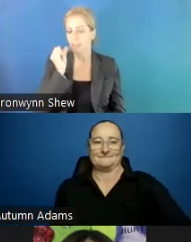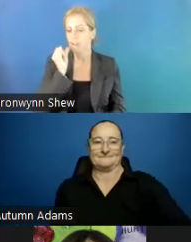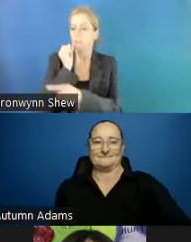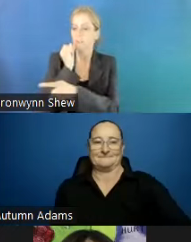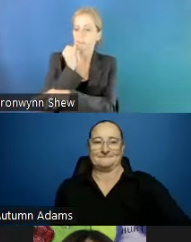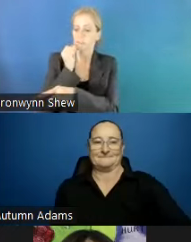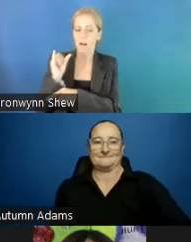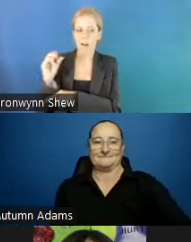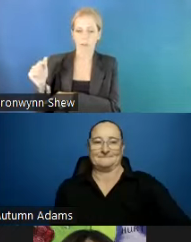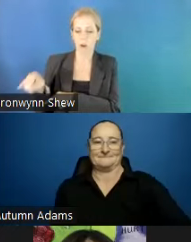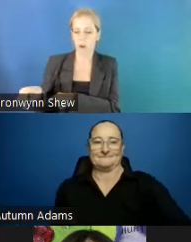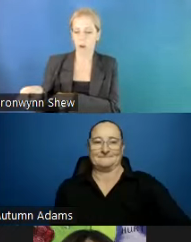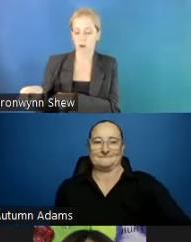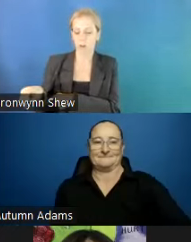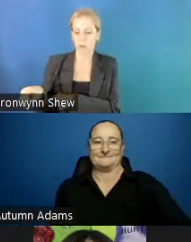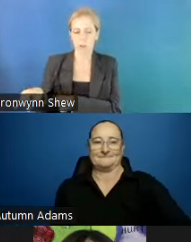Woman saw it, told.